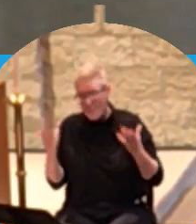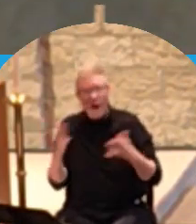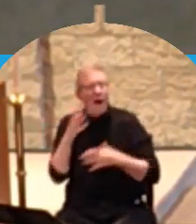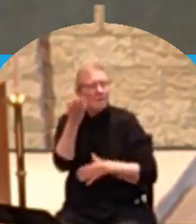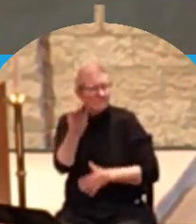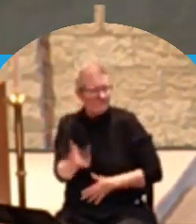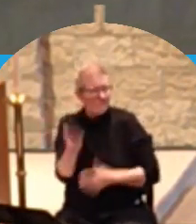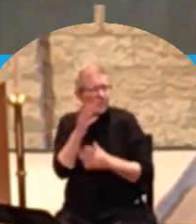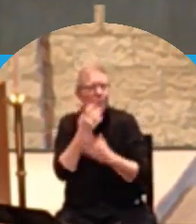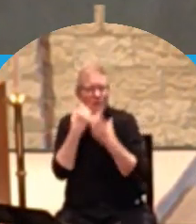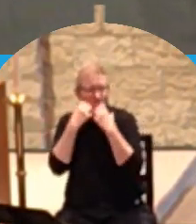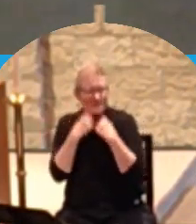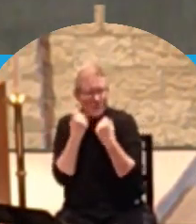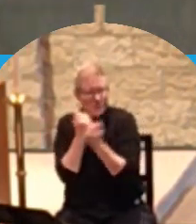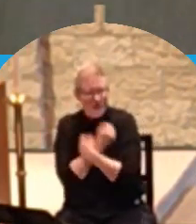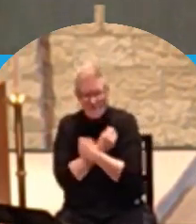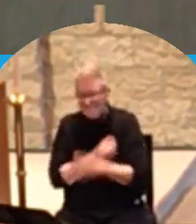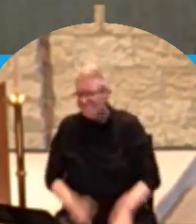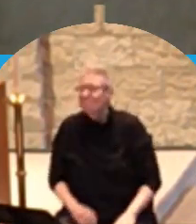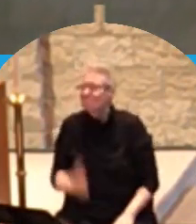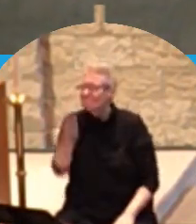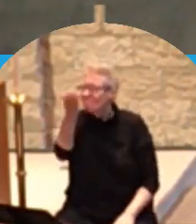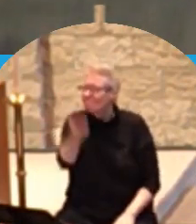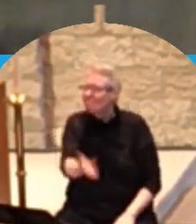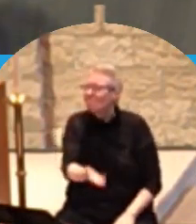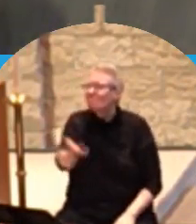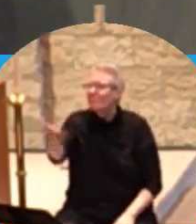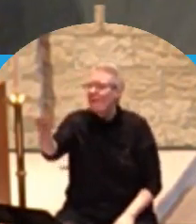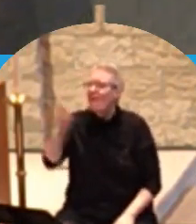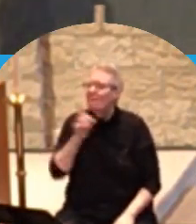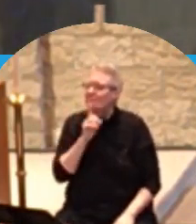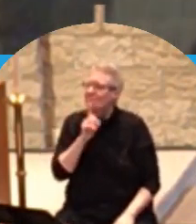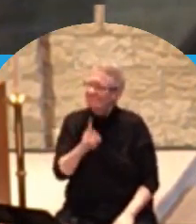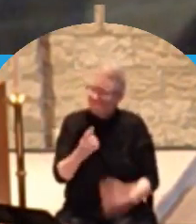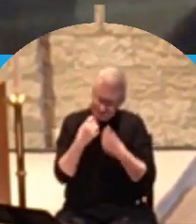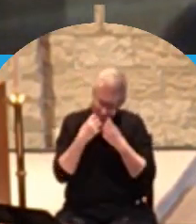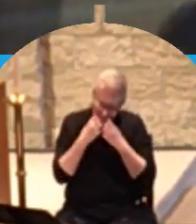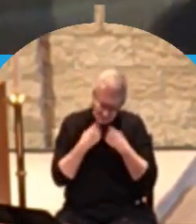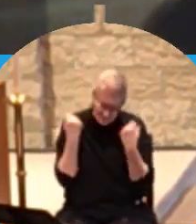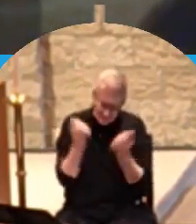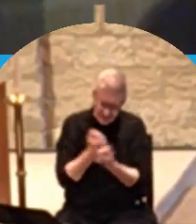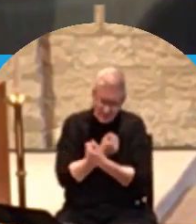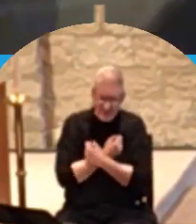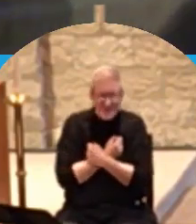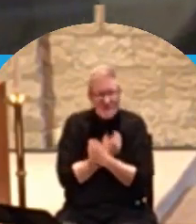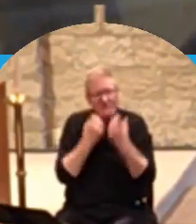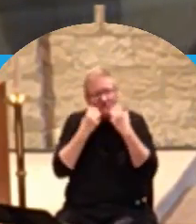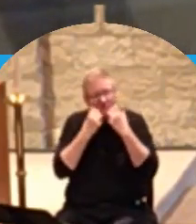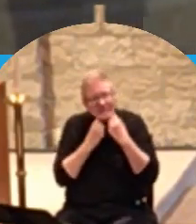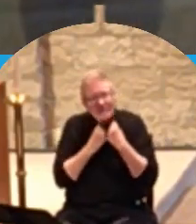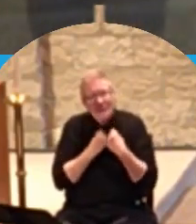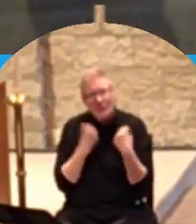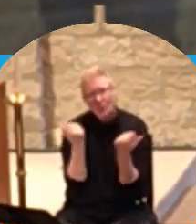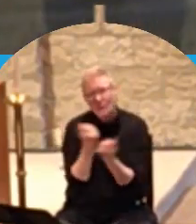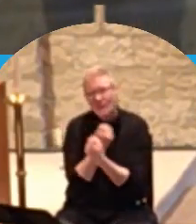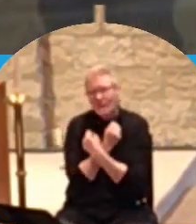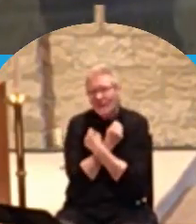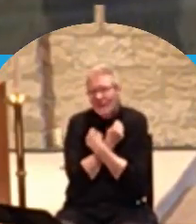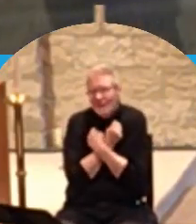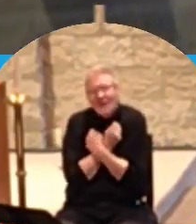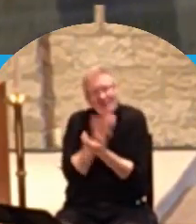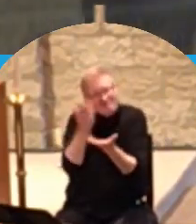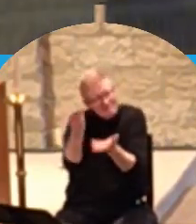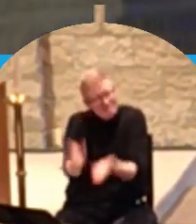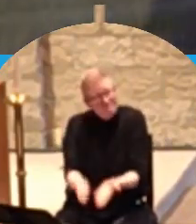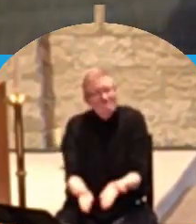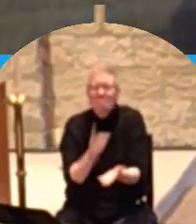Sacred love, you are sacred love. Sacred love is all that you are.